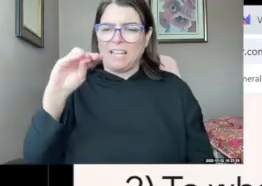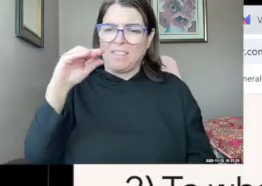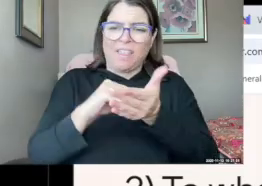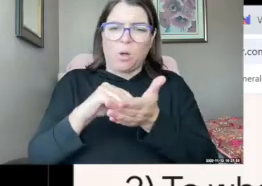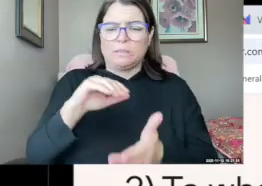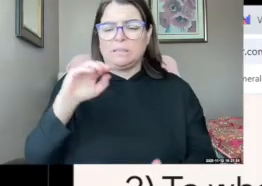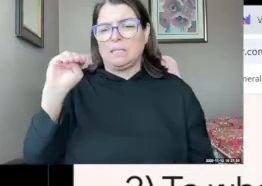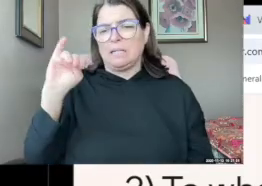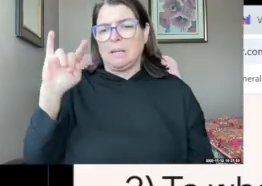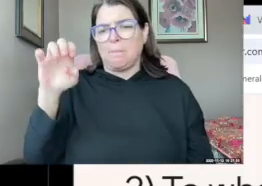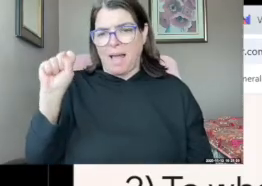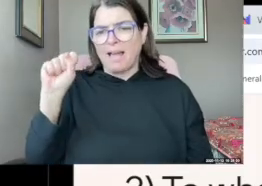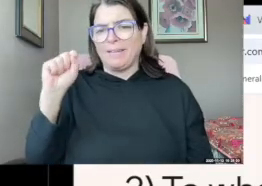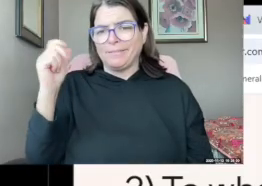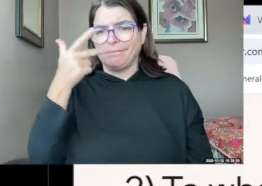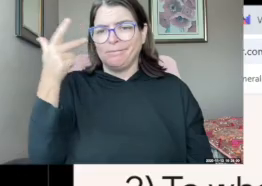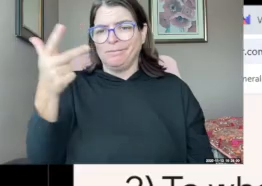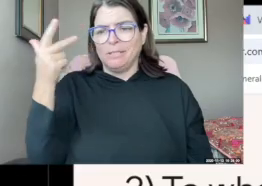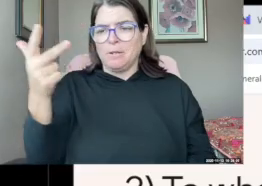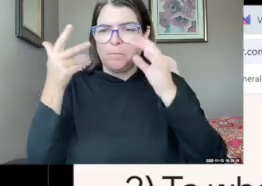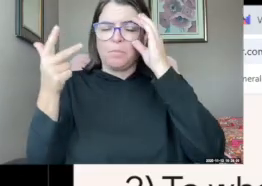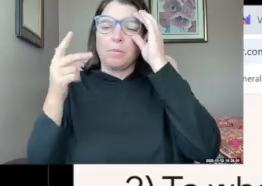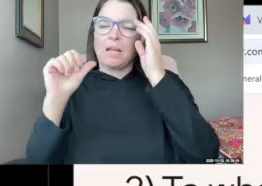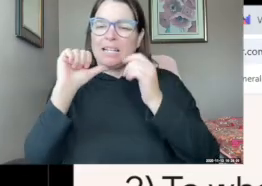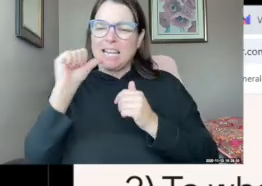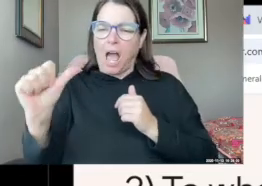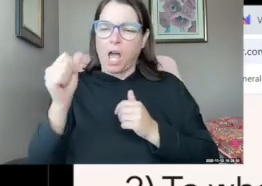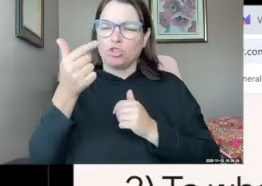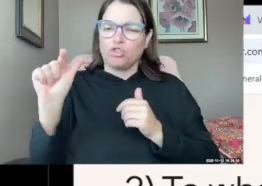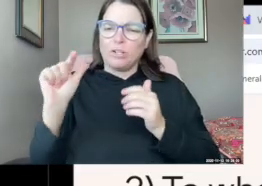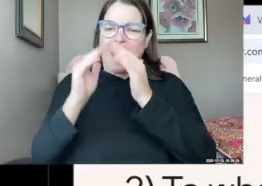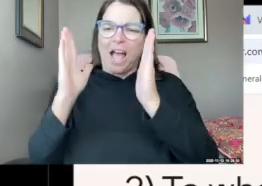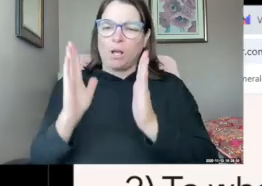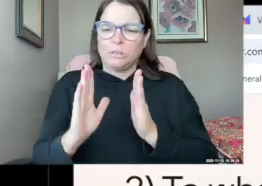do about over 70,000 miles of